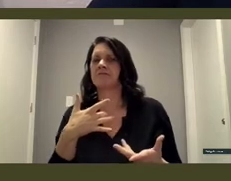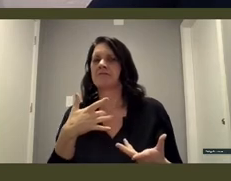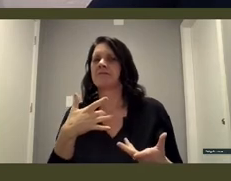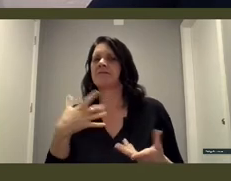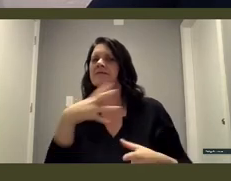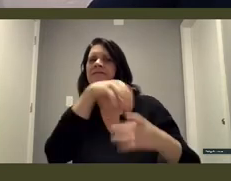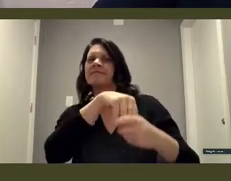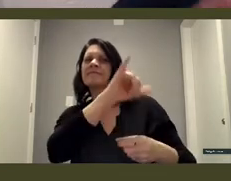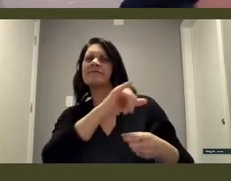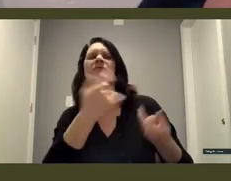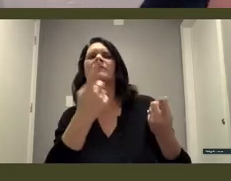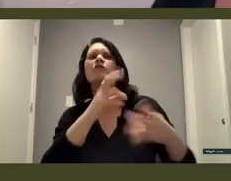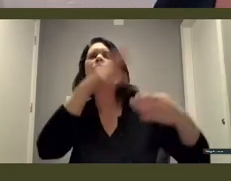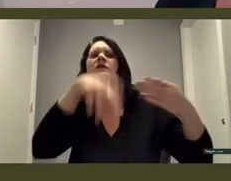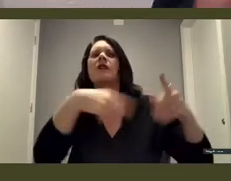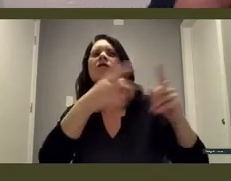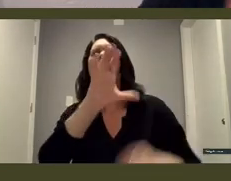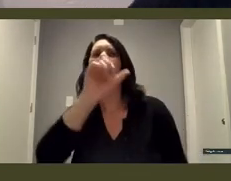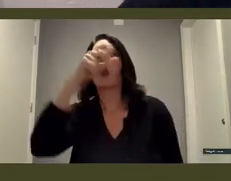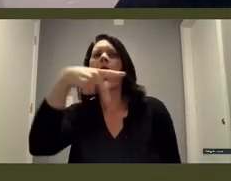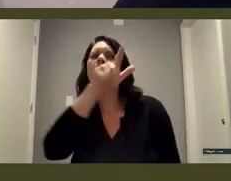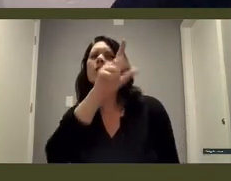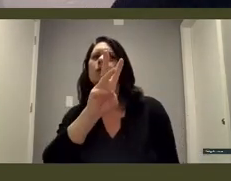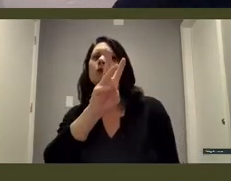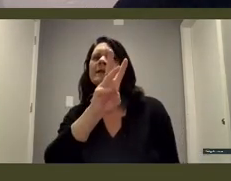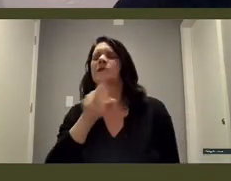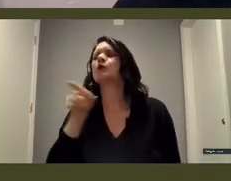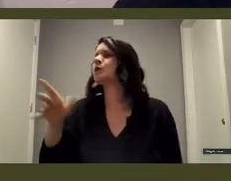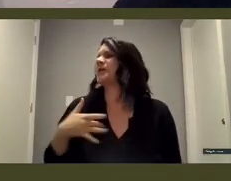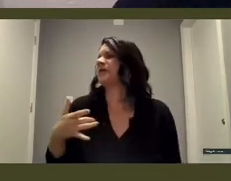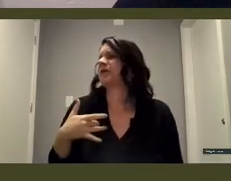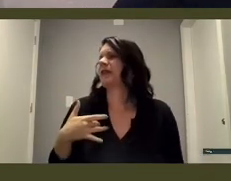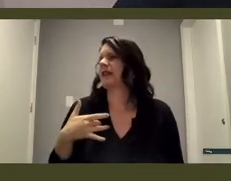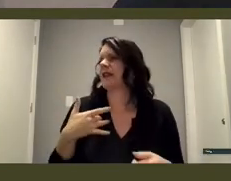of COP26? What did you feel came out of it?